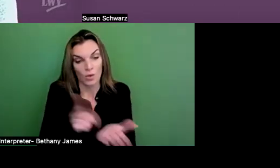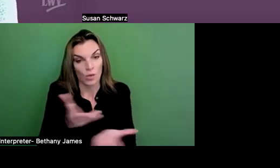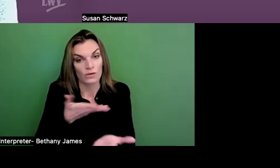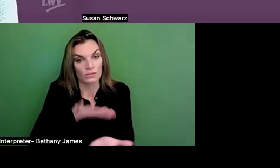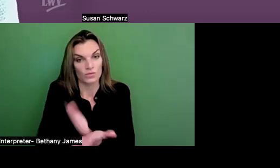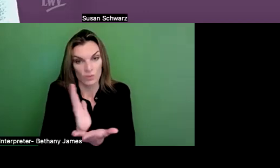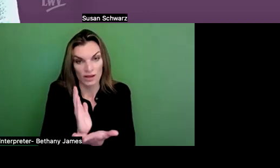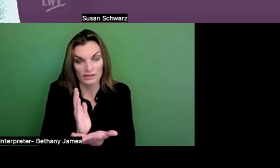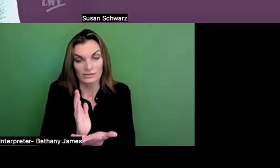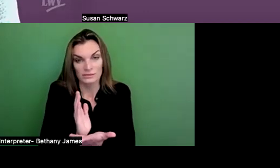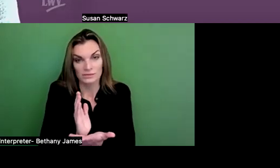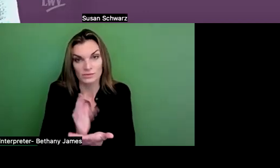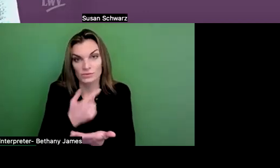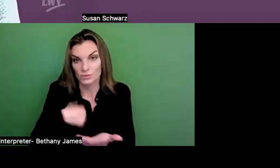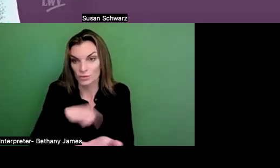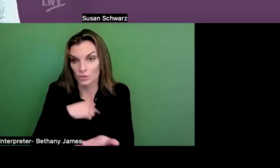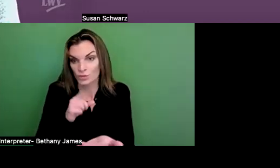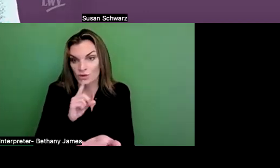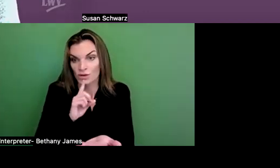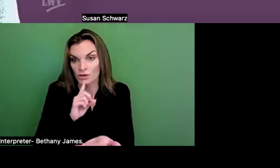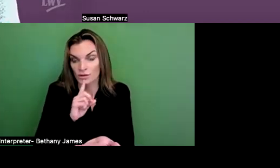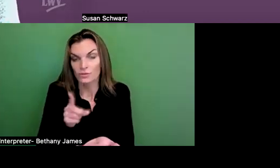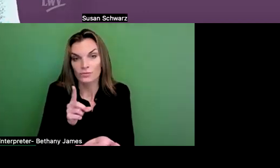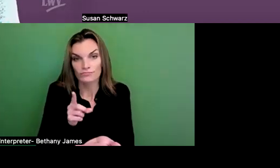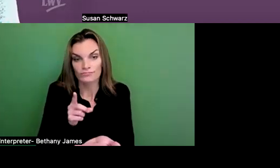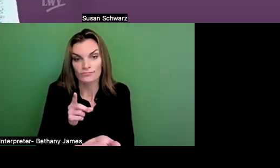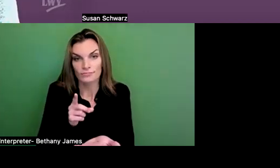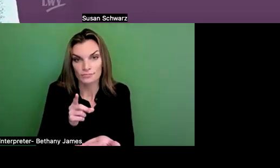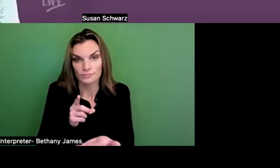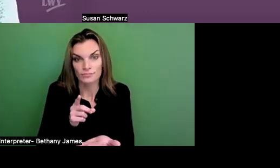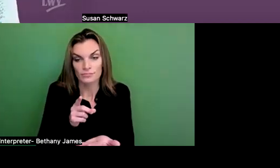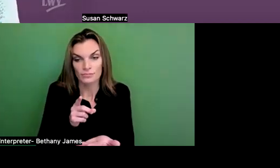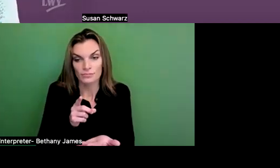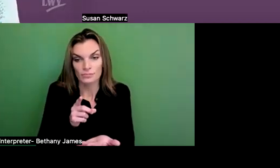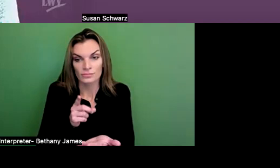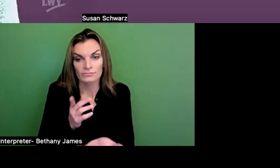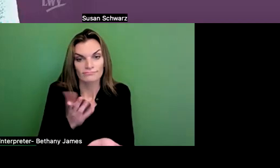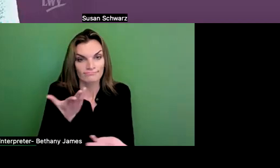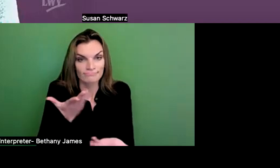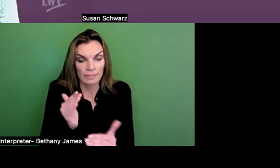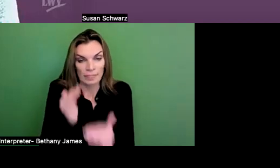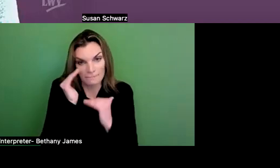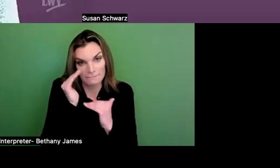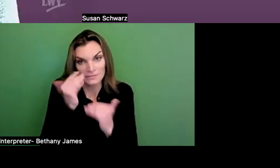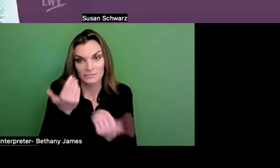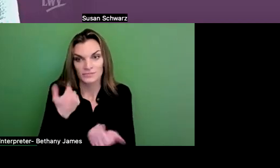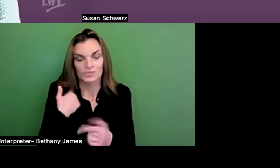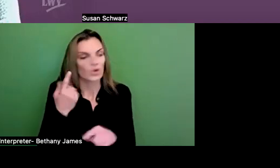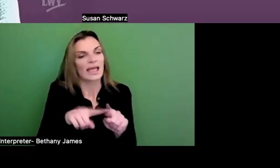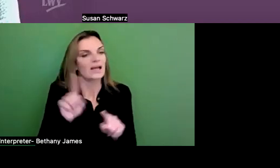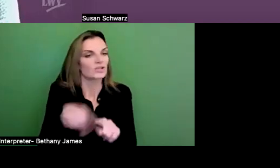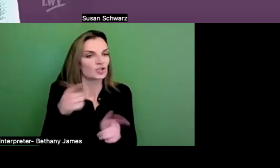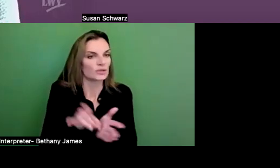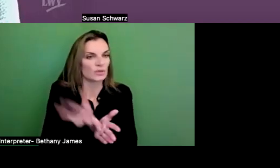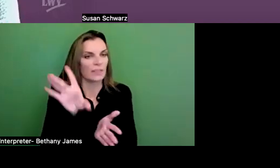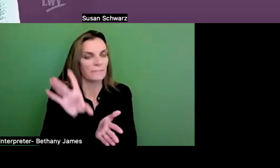are. And frankly, we are, tied with, we're very limited on what we can do. We can't simply remove their